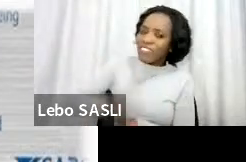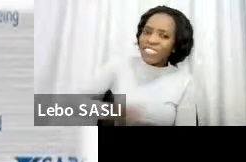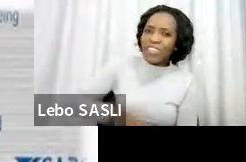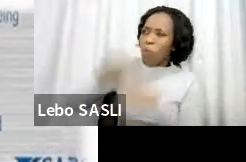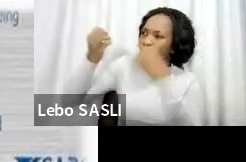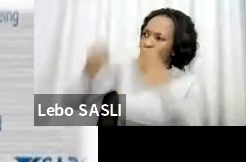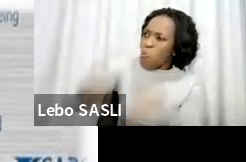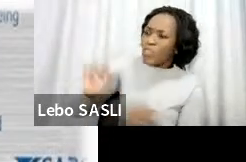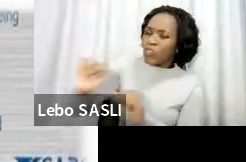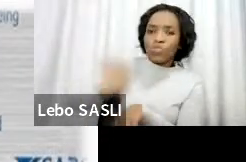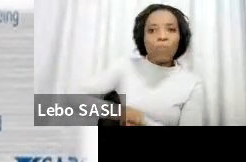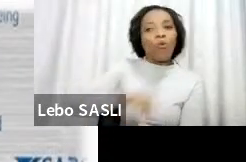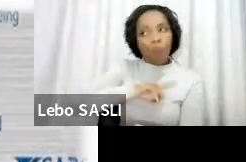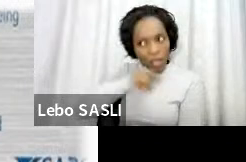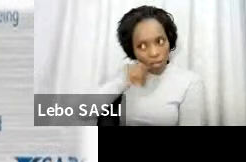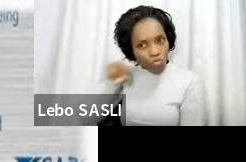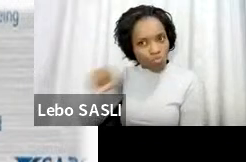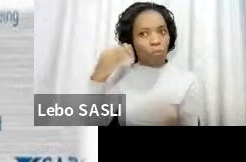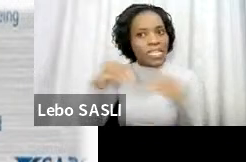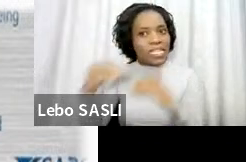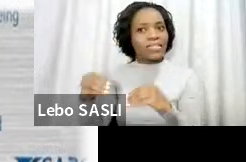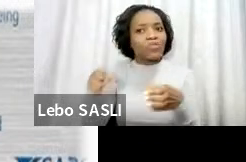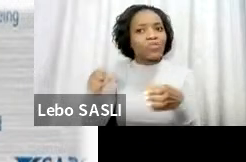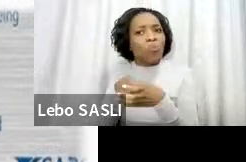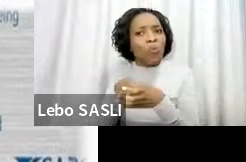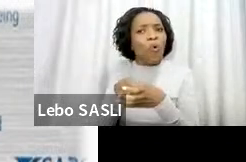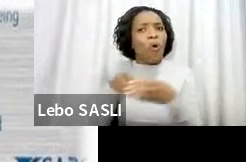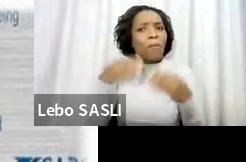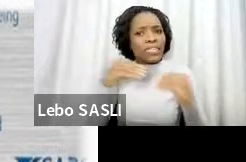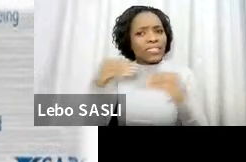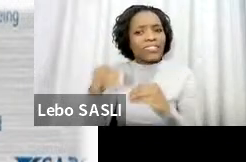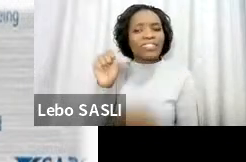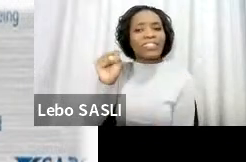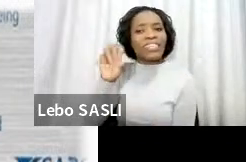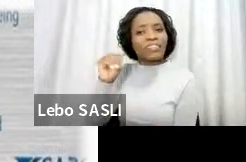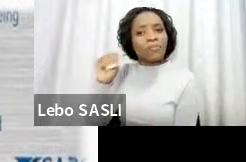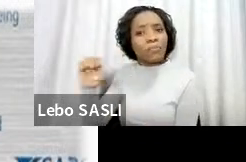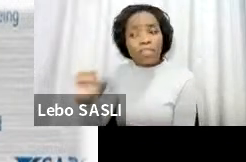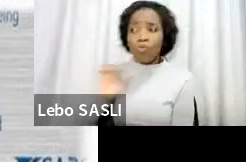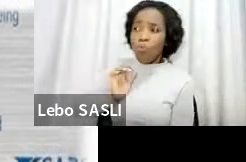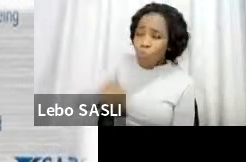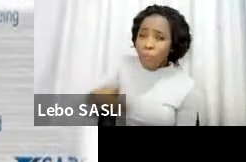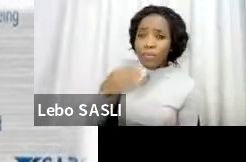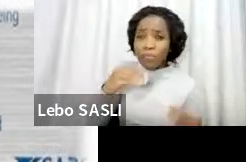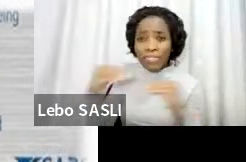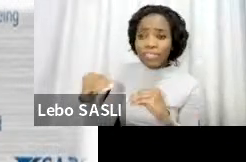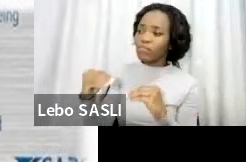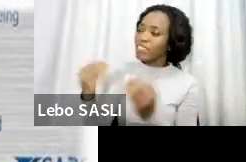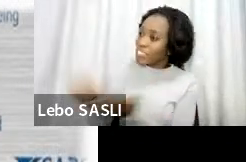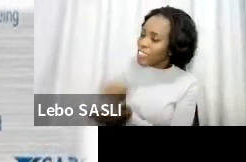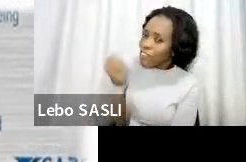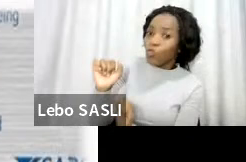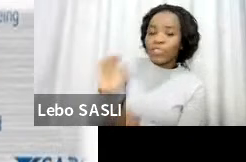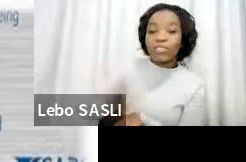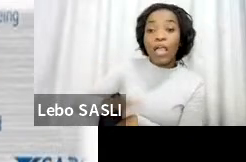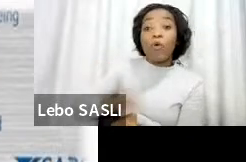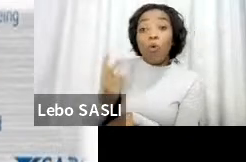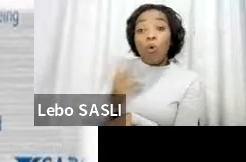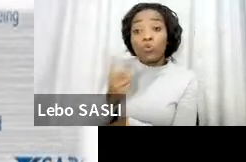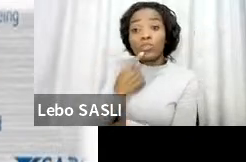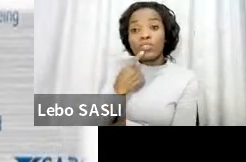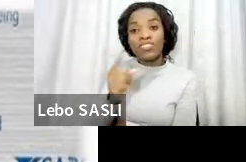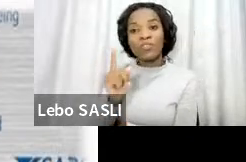you are busy as an SMME, as a trader, as a women in business. We are saving you. We are also saying you can even use